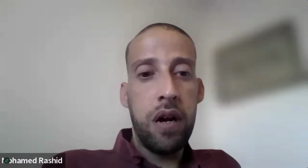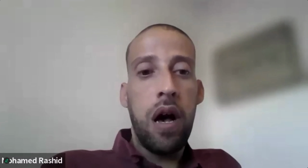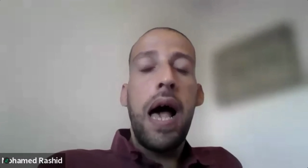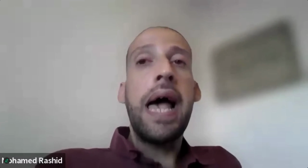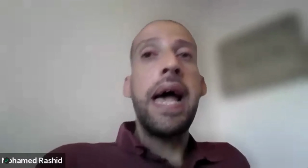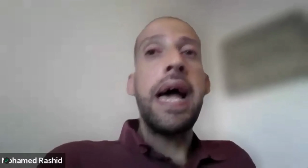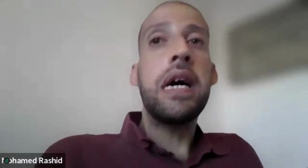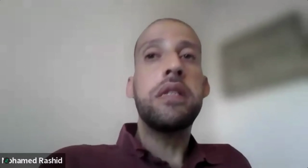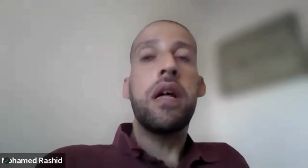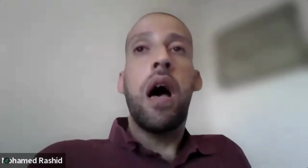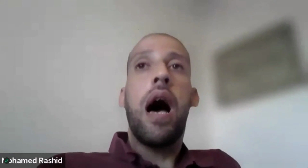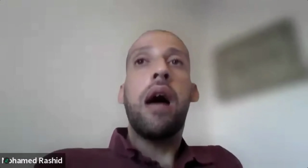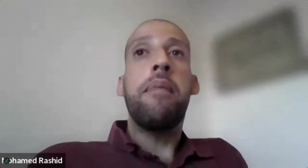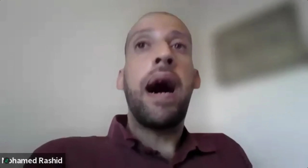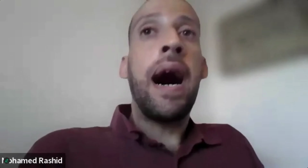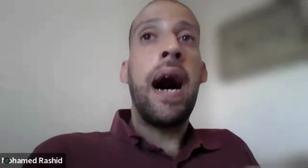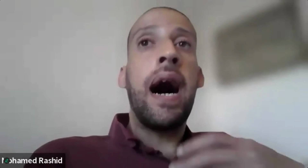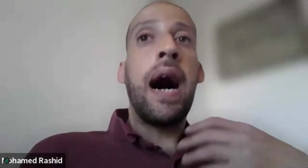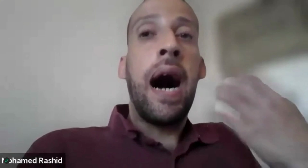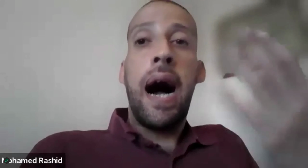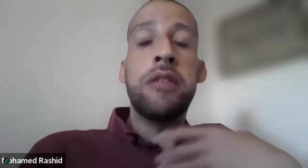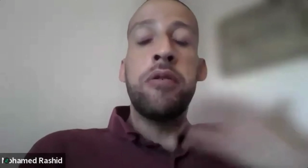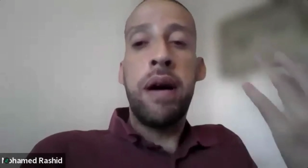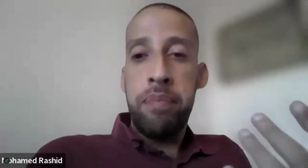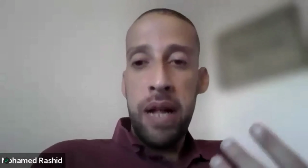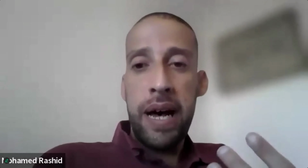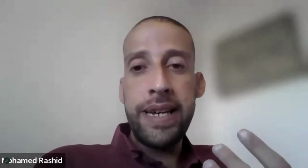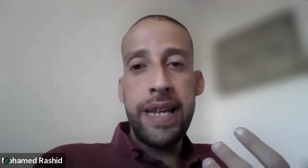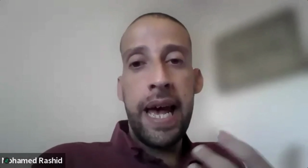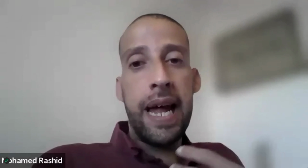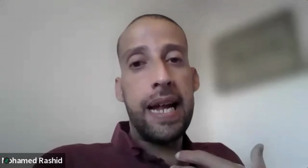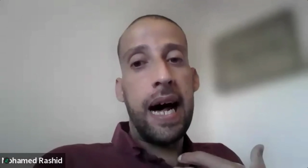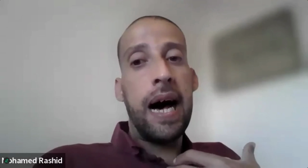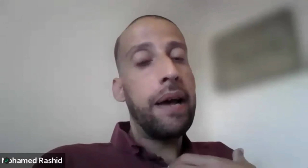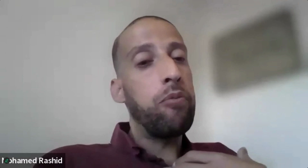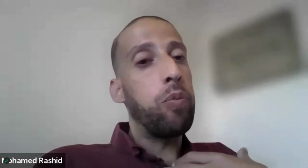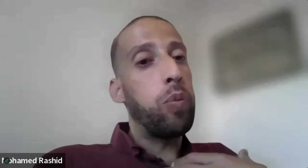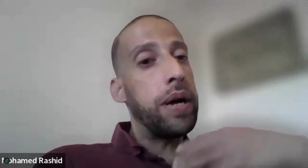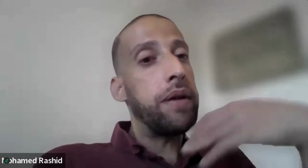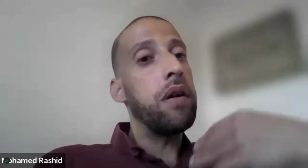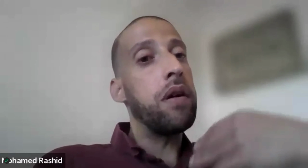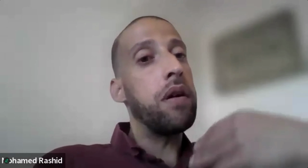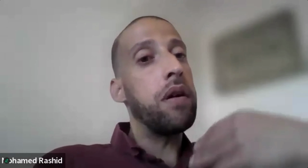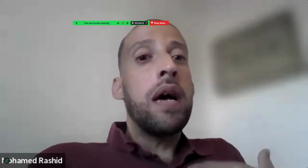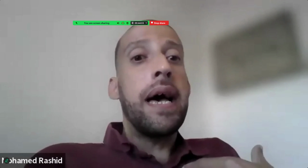YLF, and um, so I applied and I